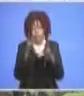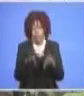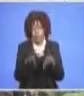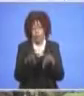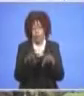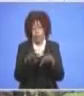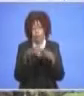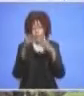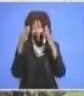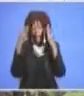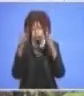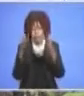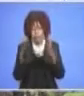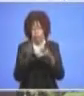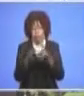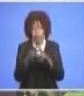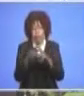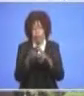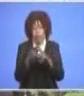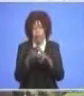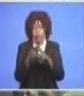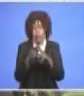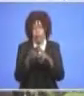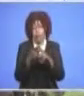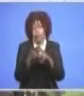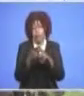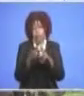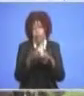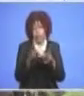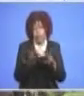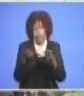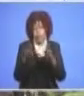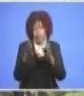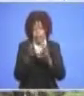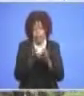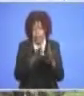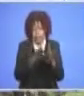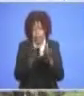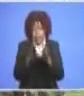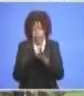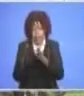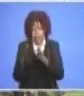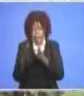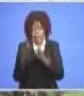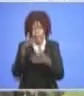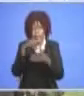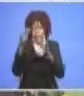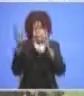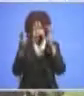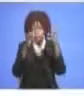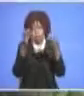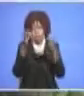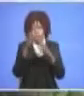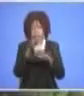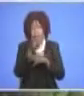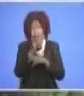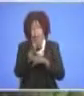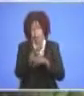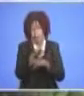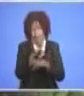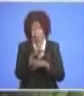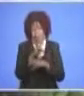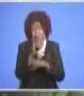special attention to the events that have been planned in celebration of the Valley Boys' 60th anniversary. And we